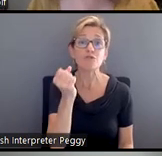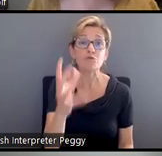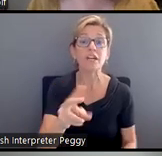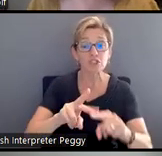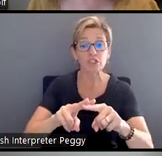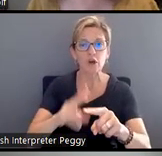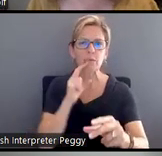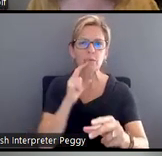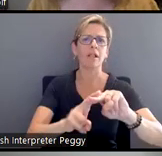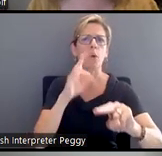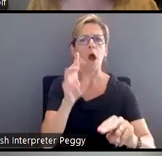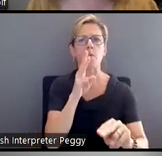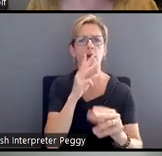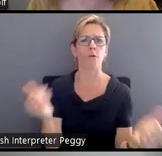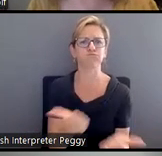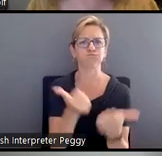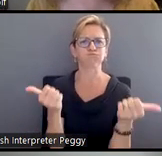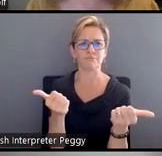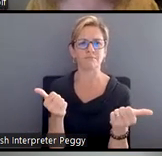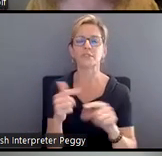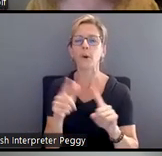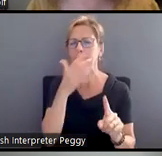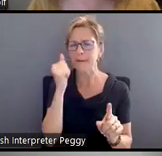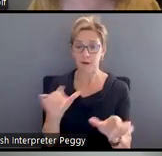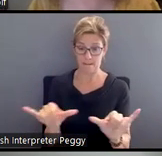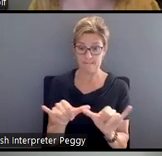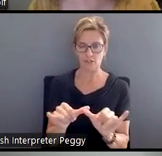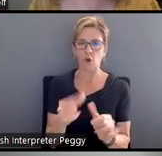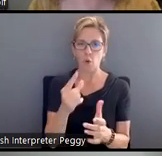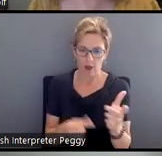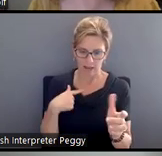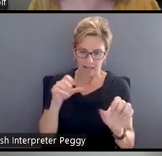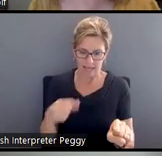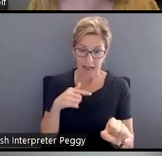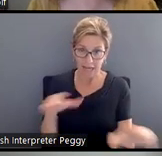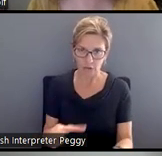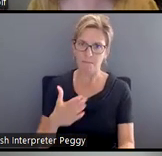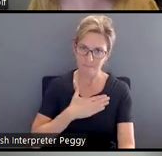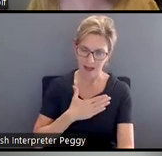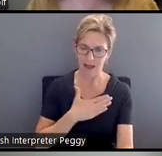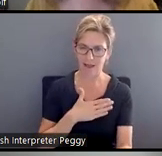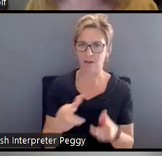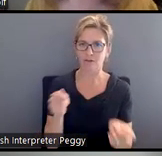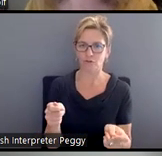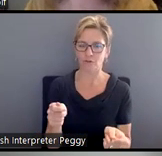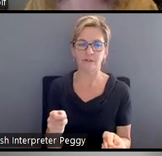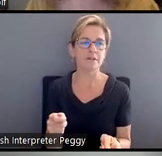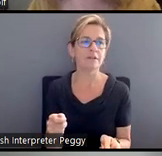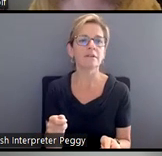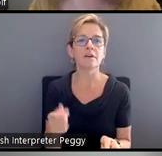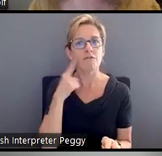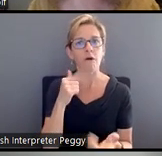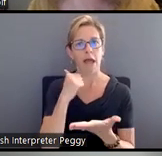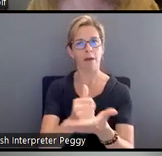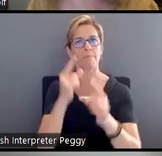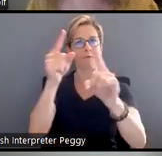plan that says, what am I doing that I can actually measure whether I've succeeded? That might be, in my case, I'm going to drink 120 ounces of water a